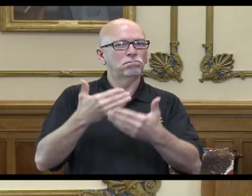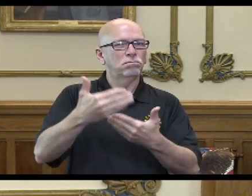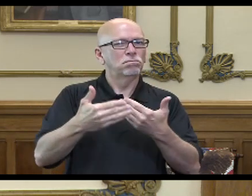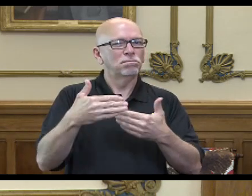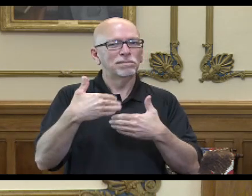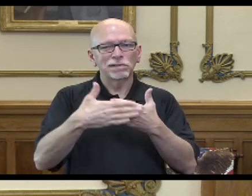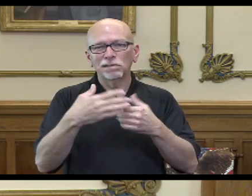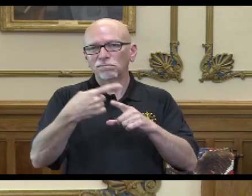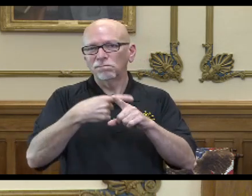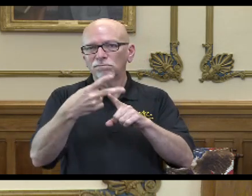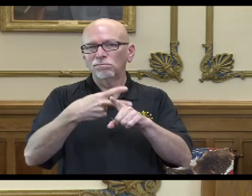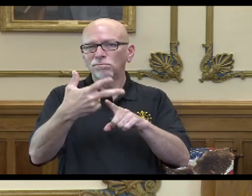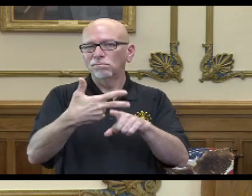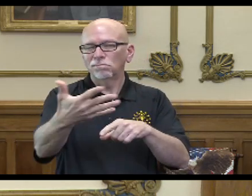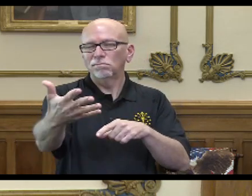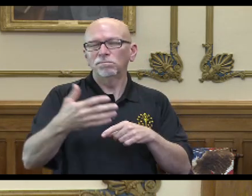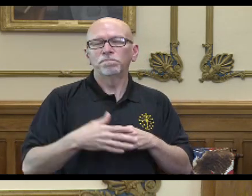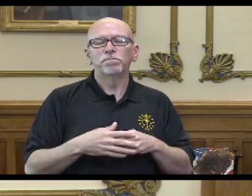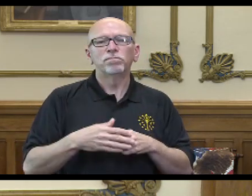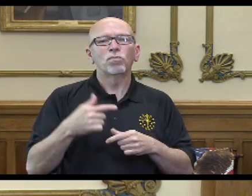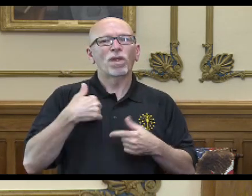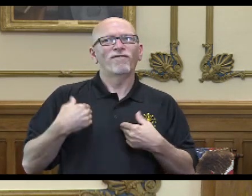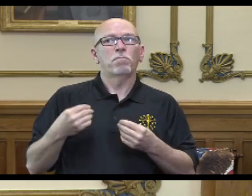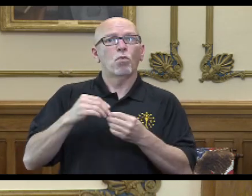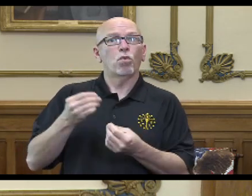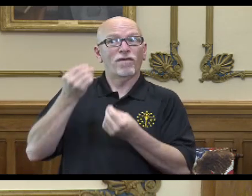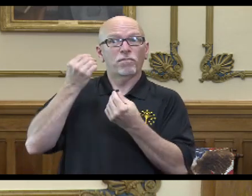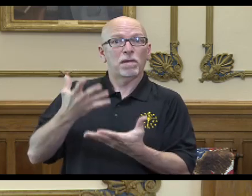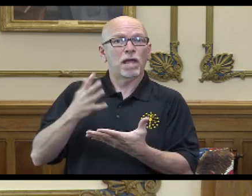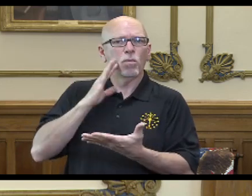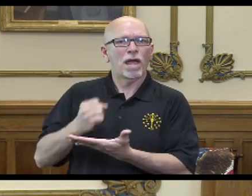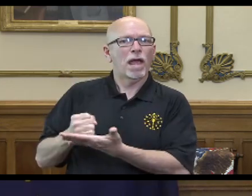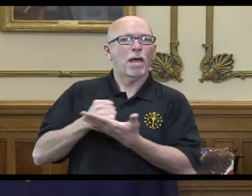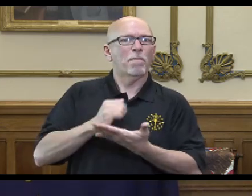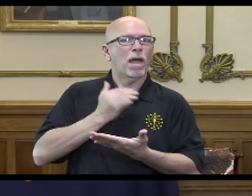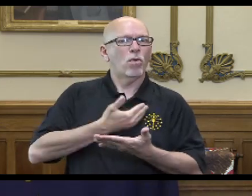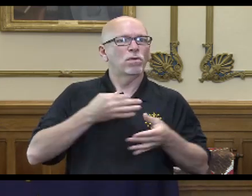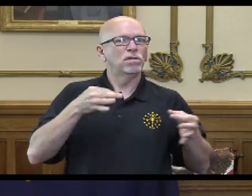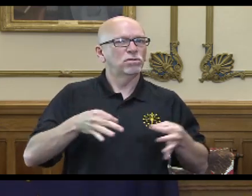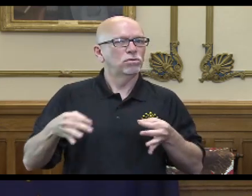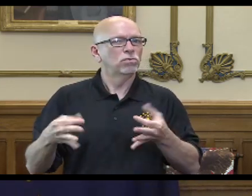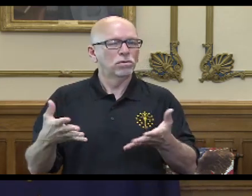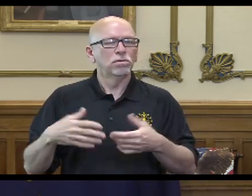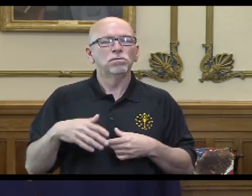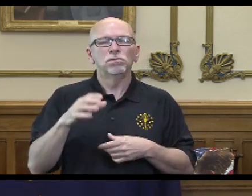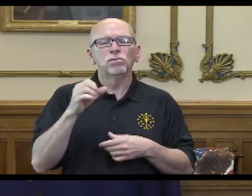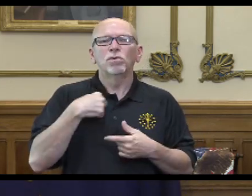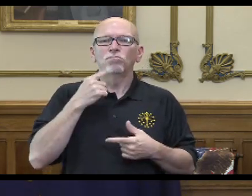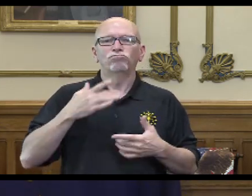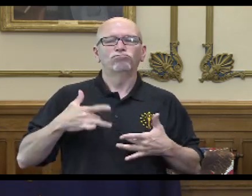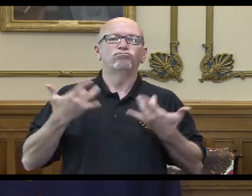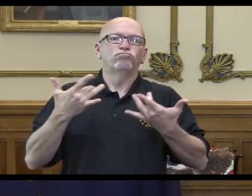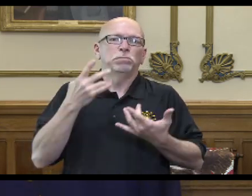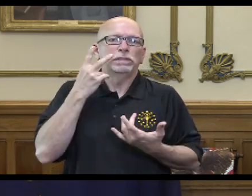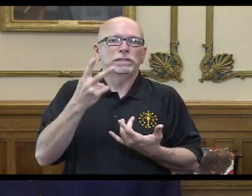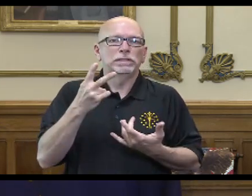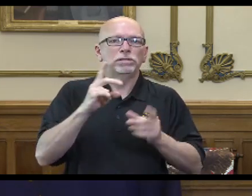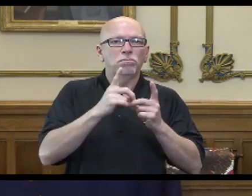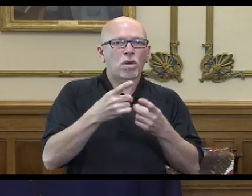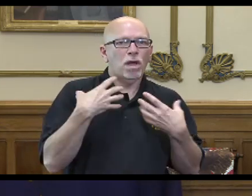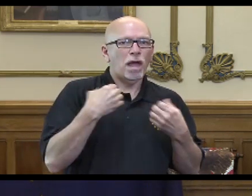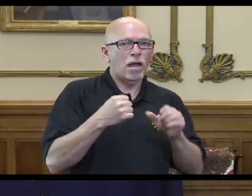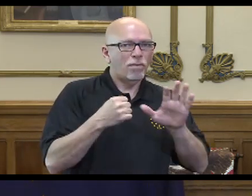and months ahead. Having this type of information, it really is informative, and it was just to see the Department of Health,